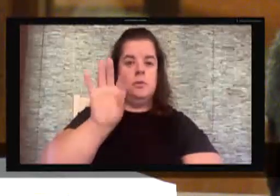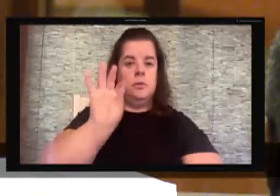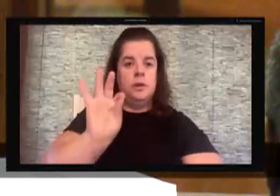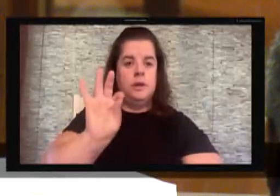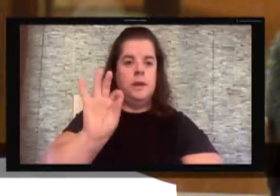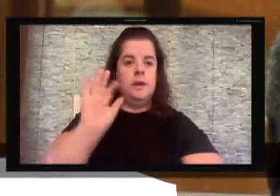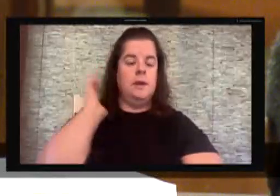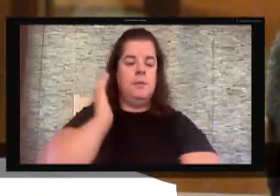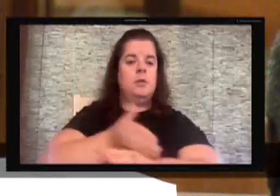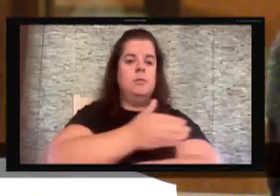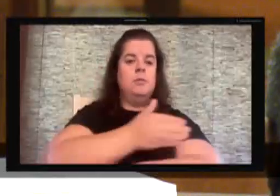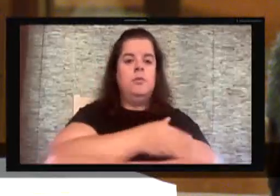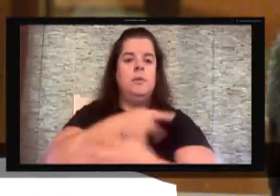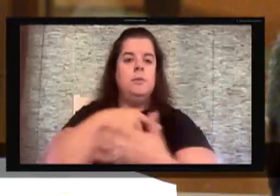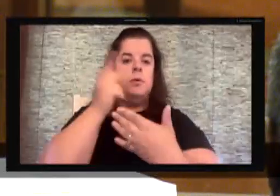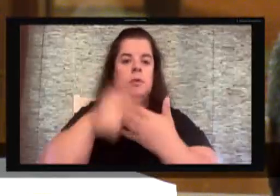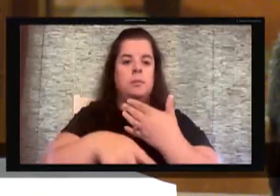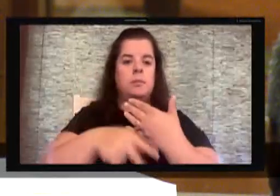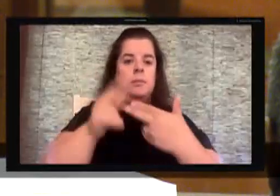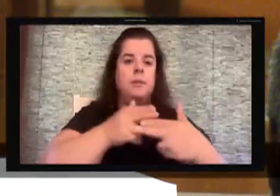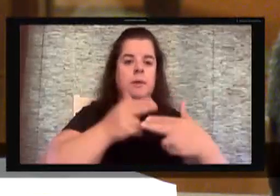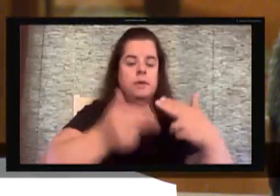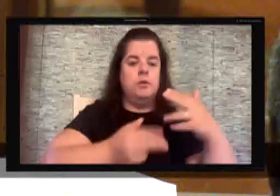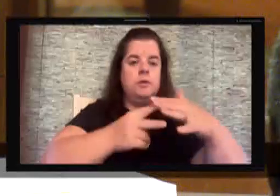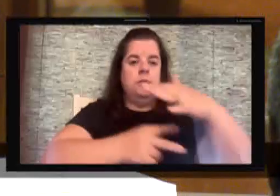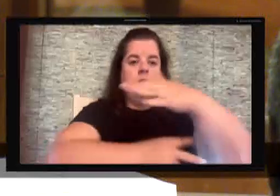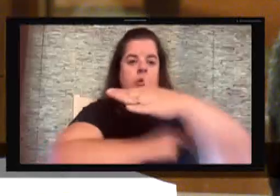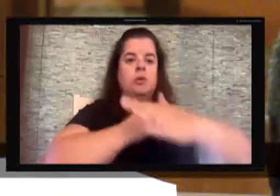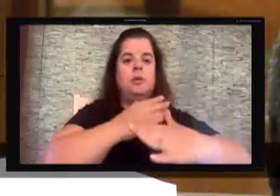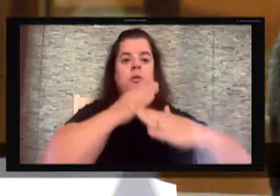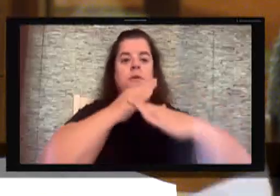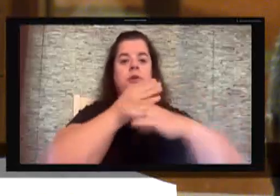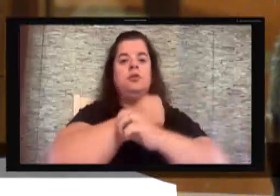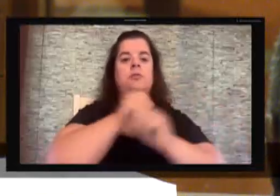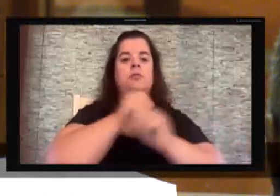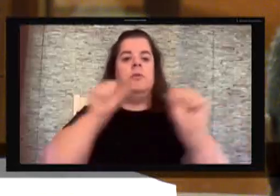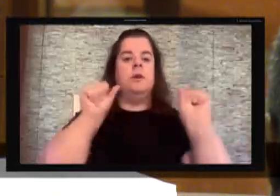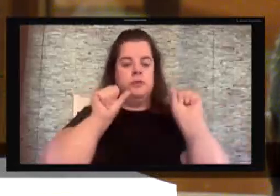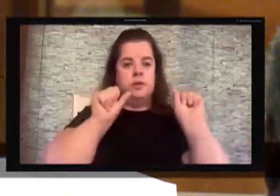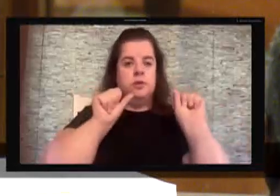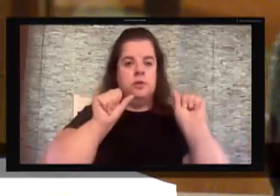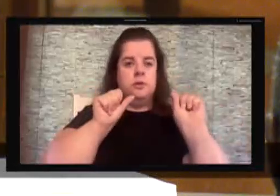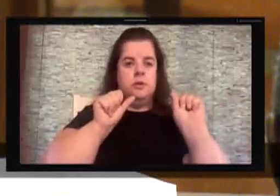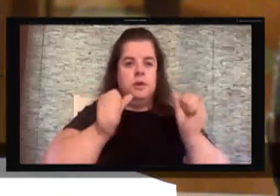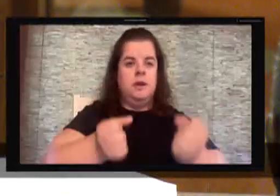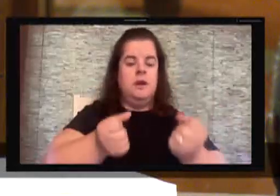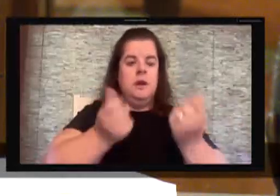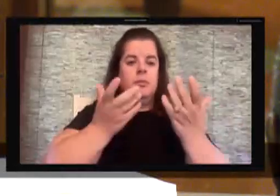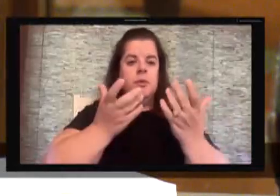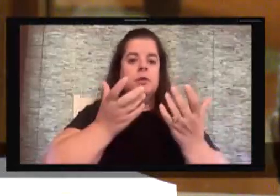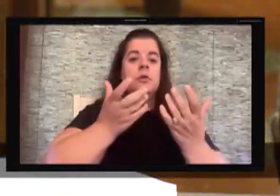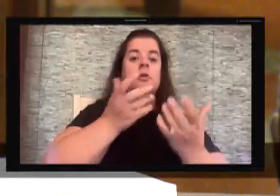2029 capital improvement program by reducing bridge preservation and restoration fund by